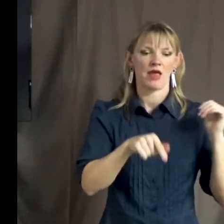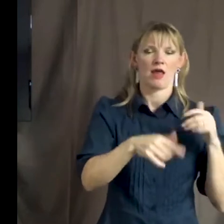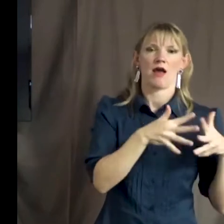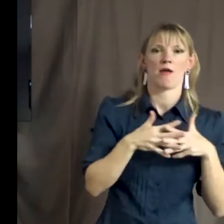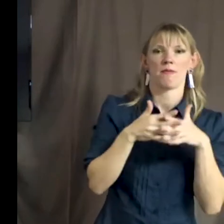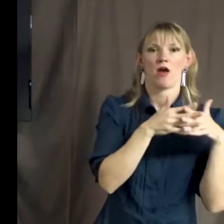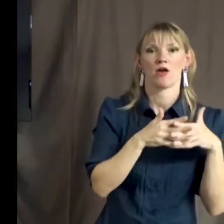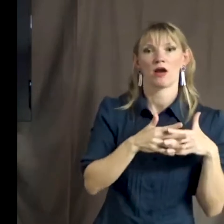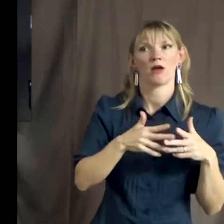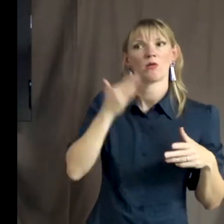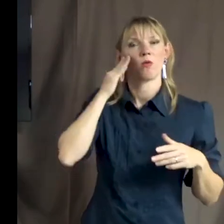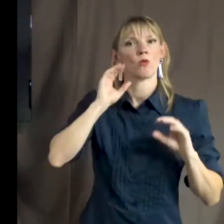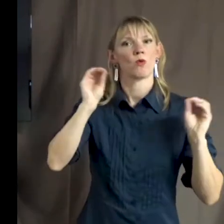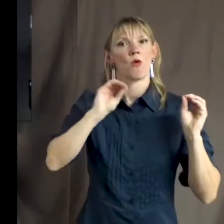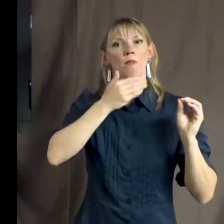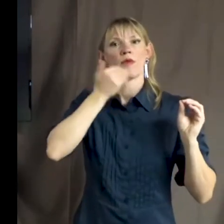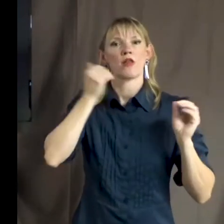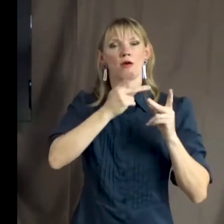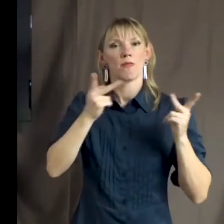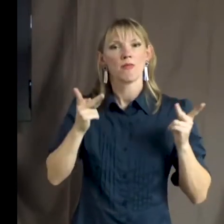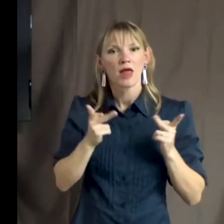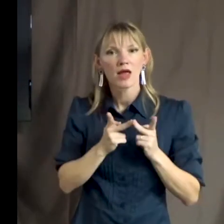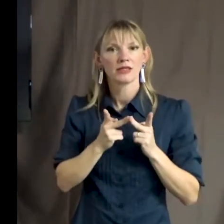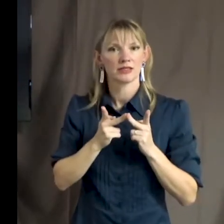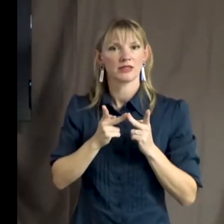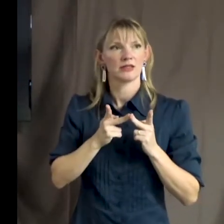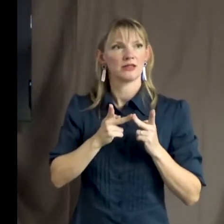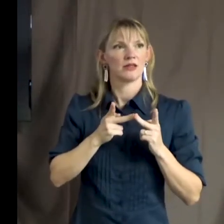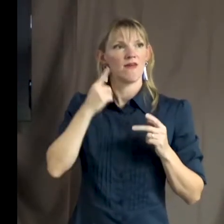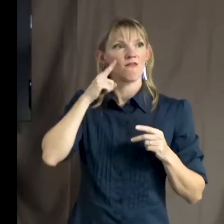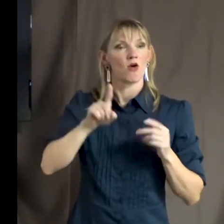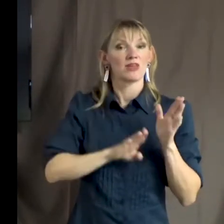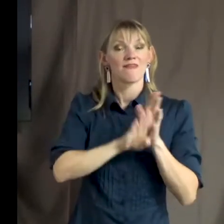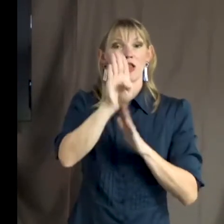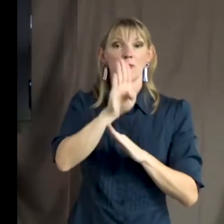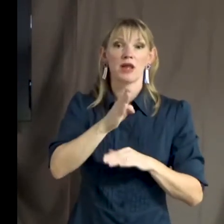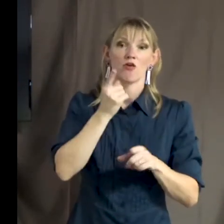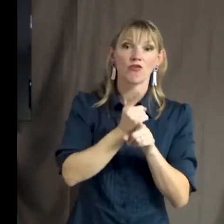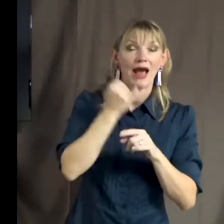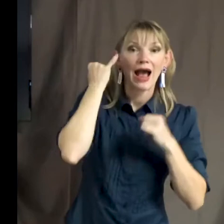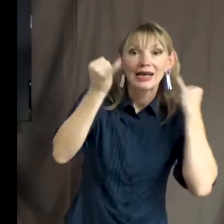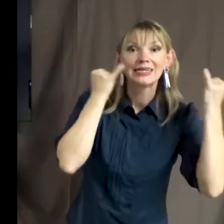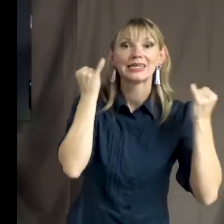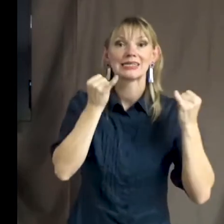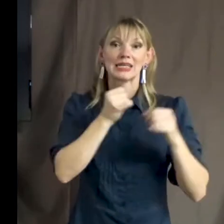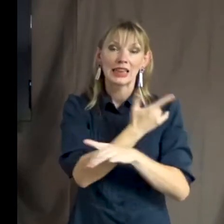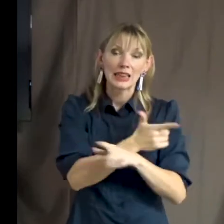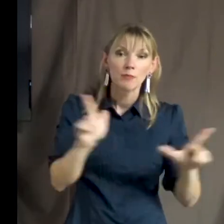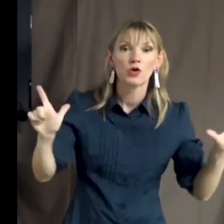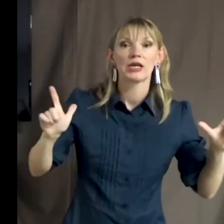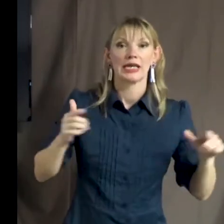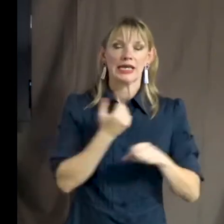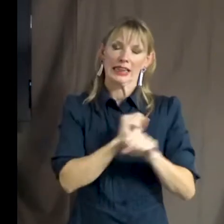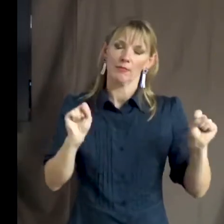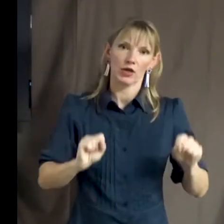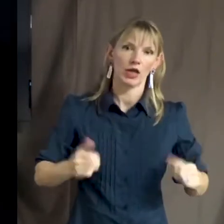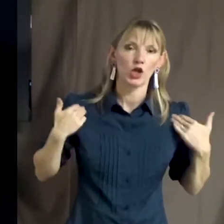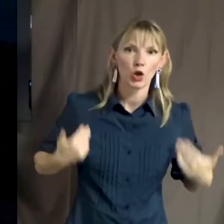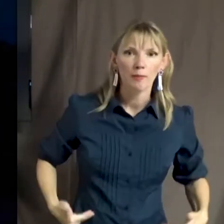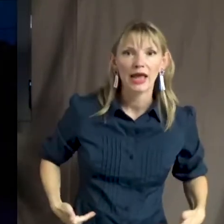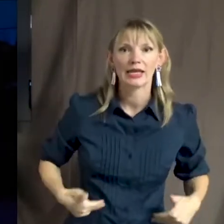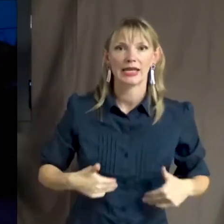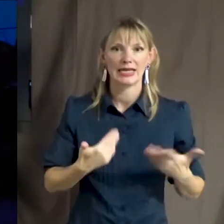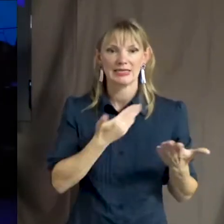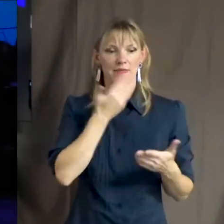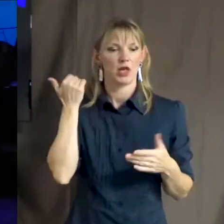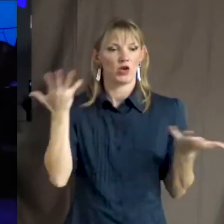for effecting great changes in the settled order of things, for the development of right ideas of liberty and humanity, are more favorable than here